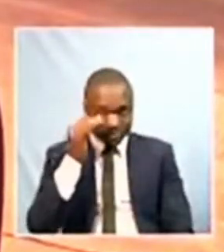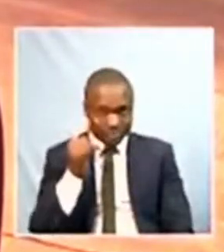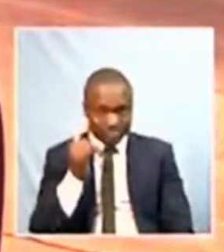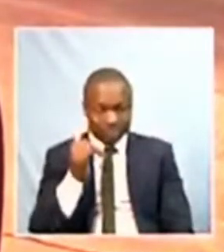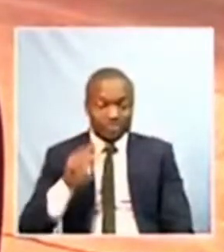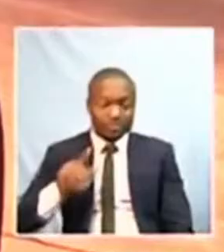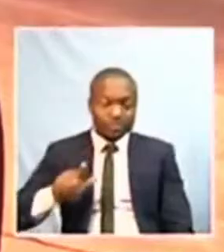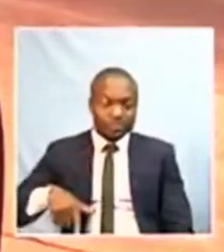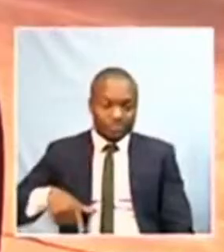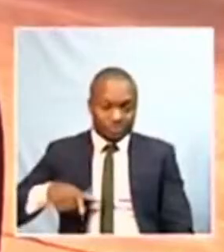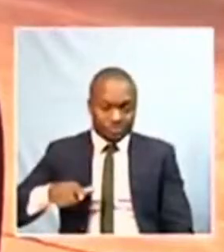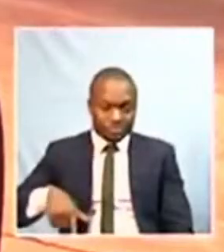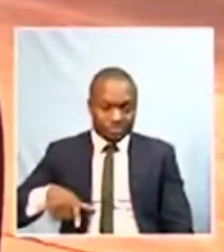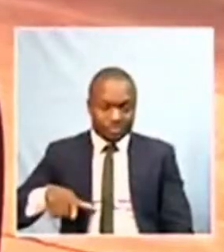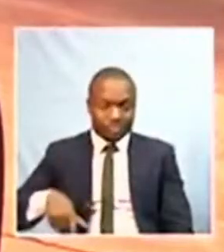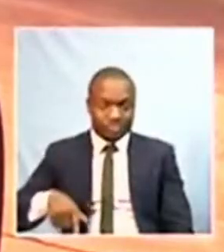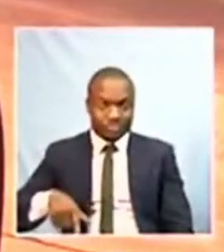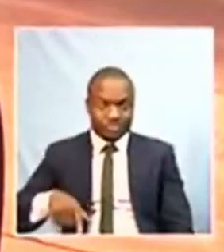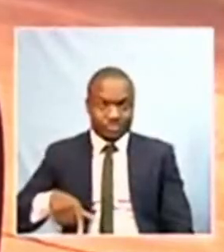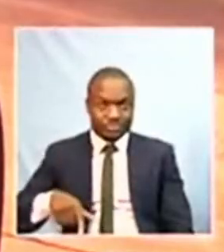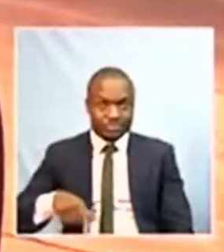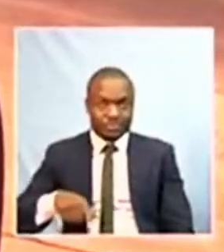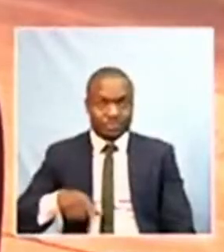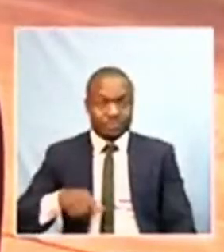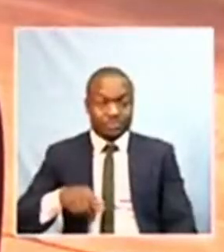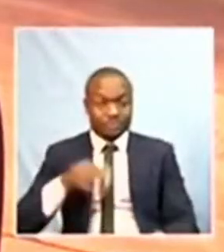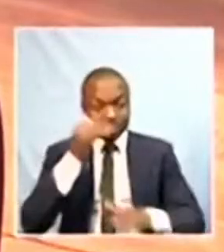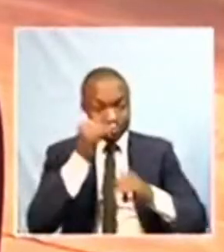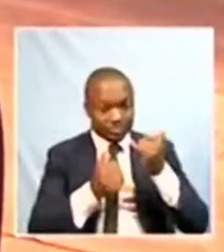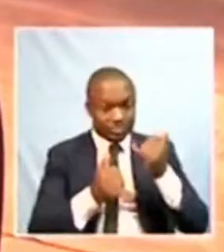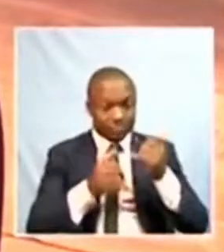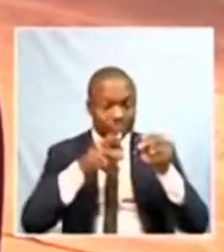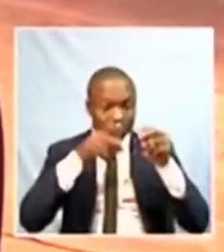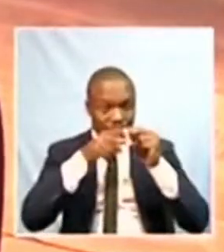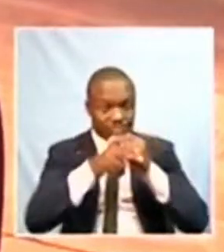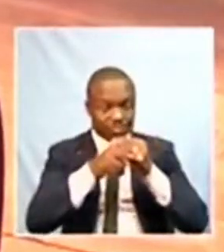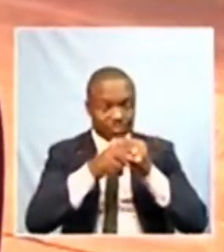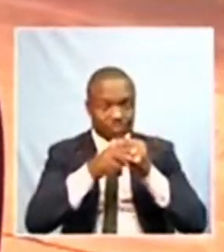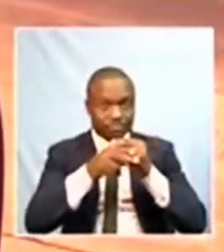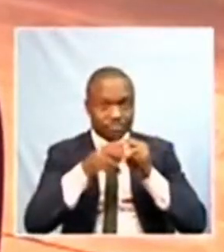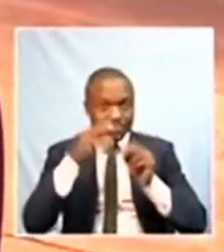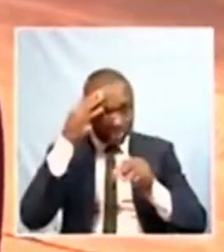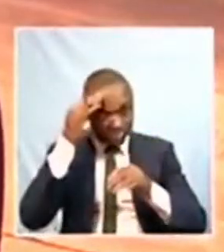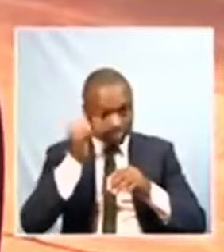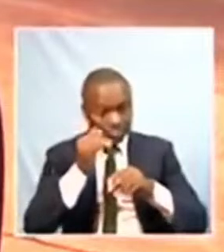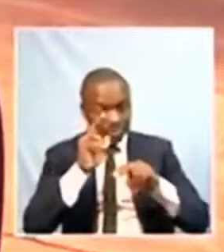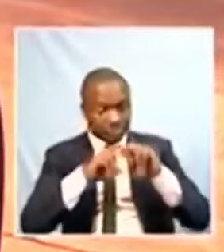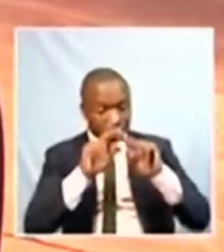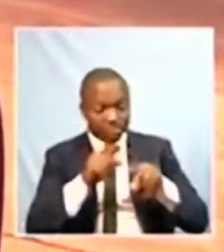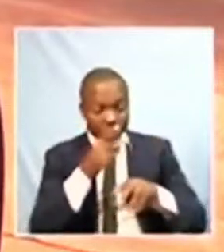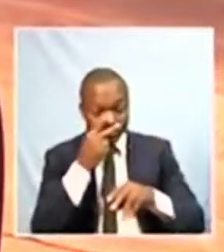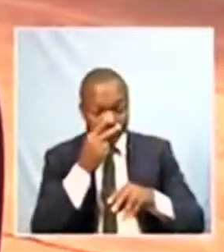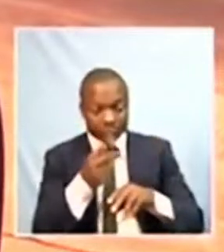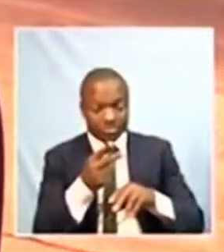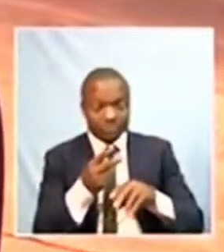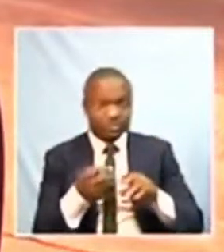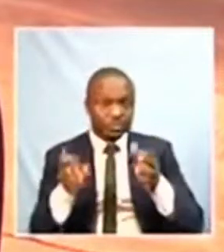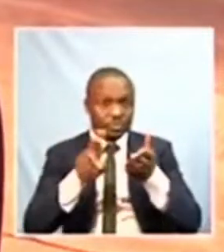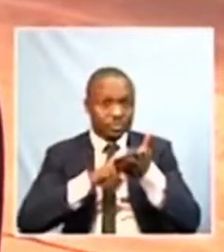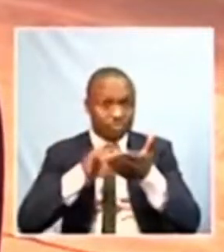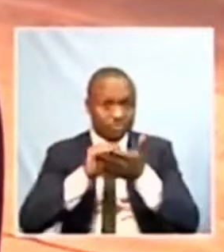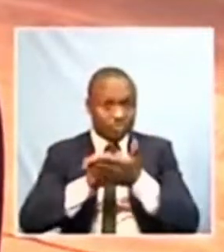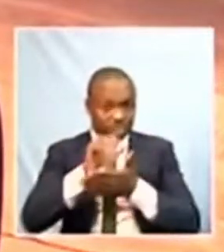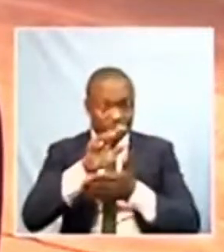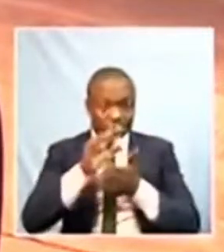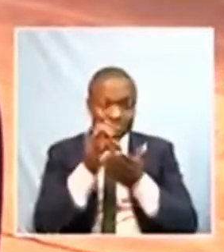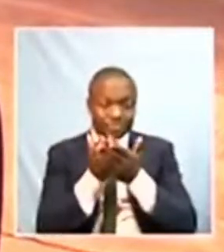was a delay in actually the finality of the termination itself. That is why, Chair, you see it being re-advertised so late.